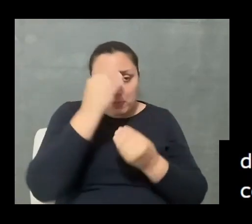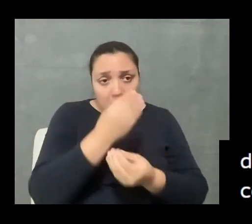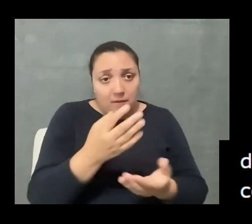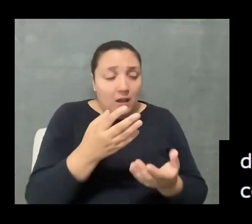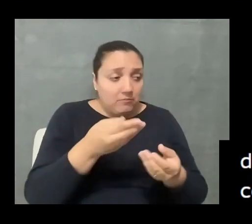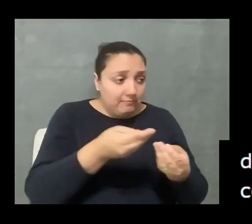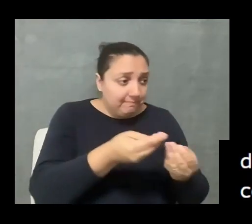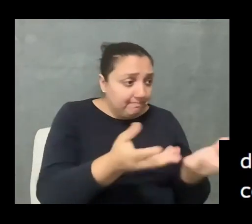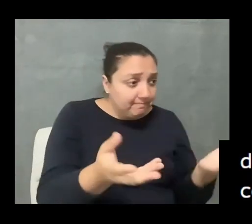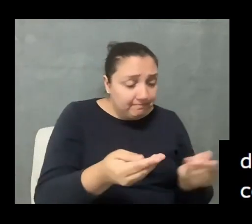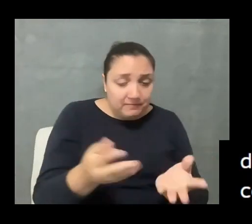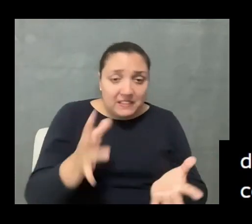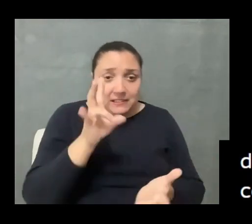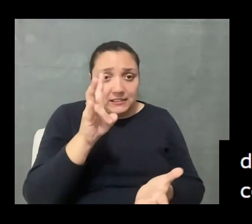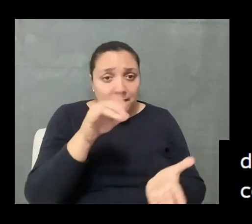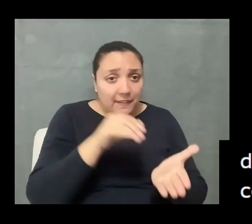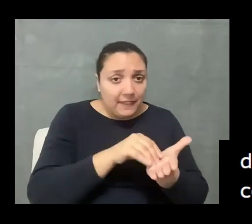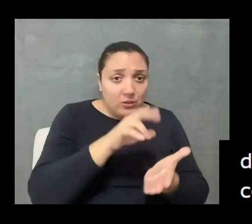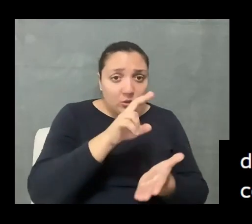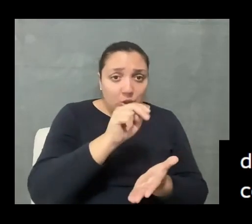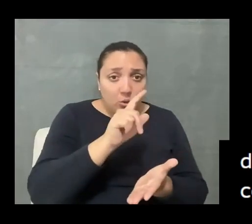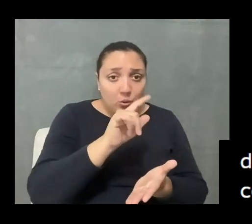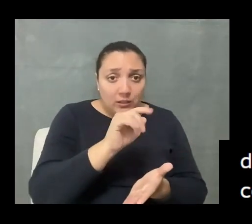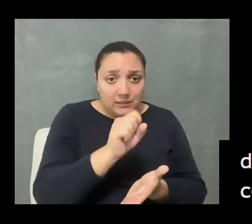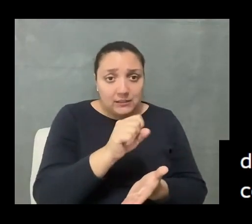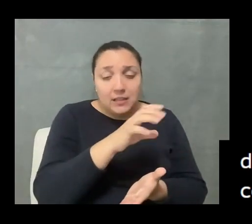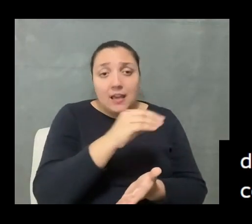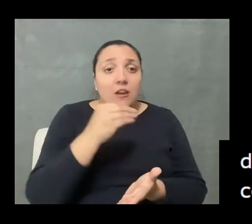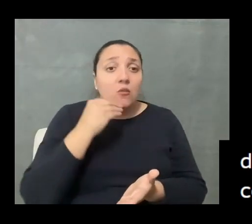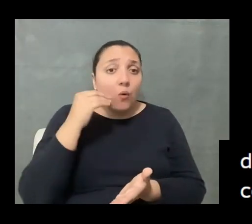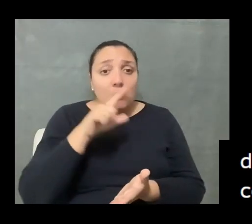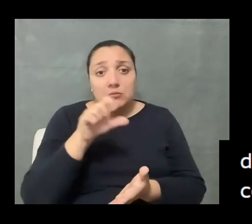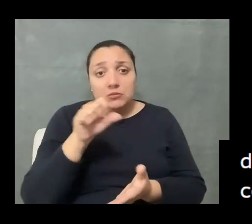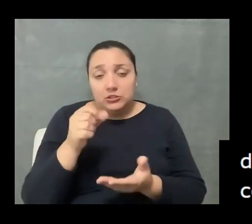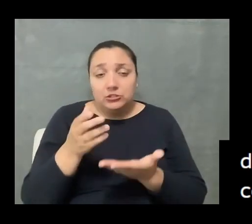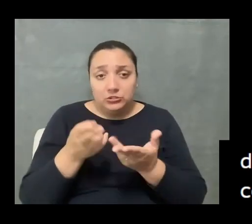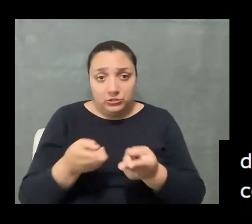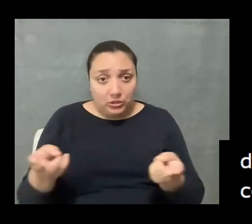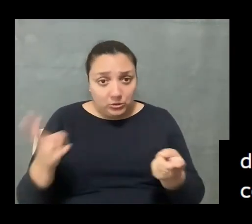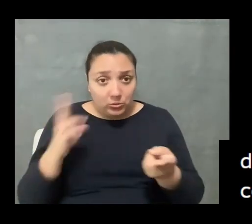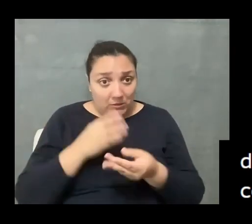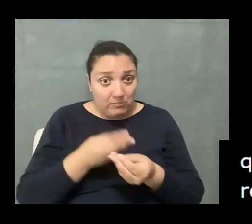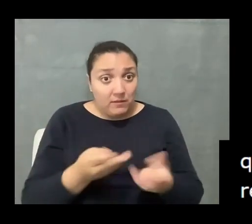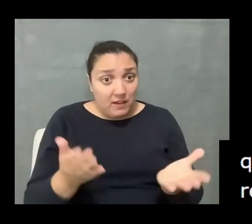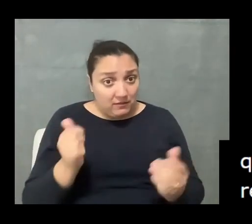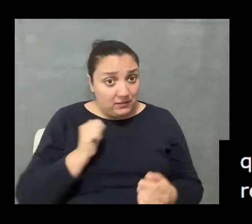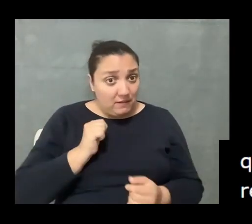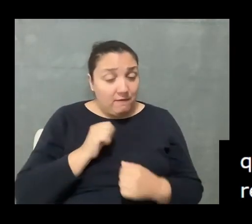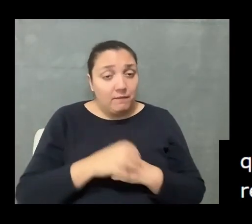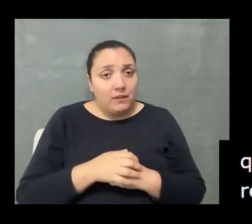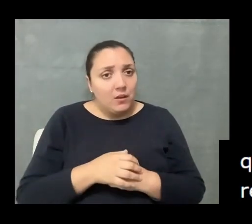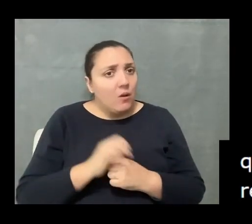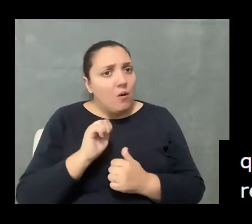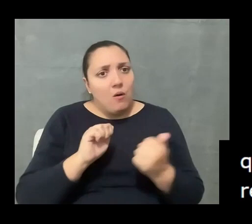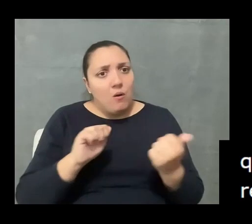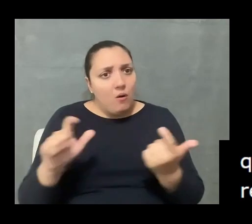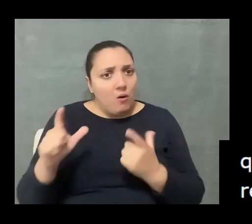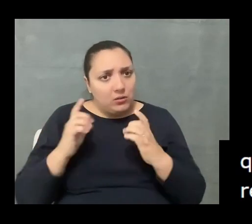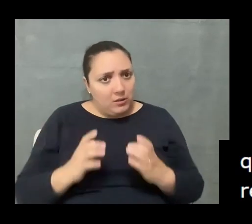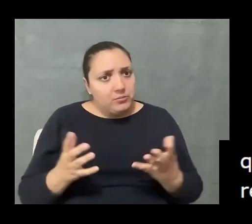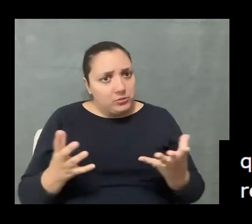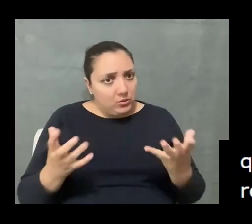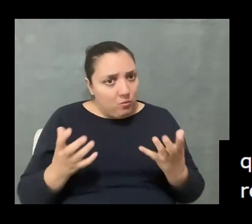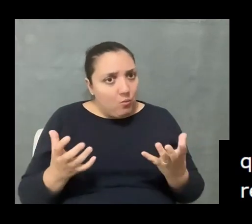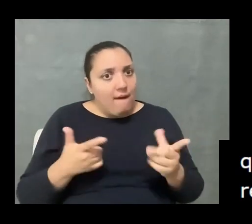units at more than 140 New York City family homeless shelters. All of our customers want a fast and reliable service that their